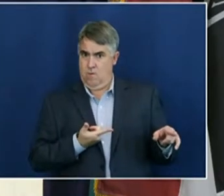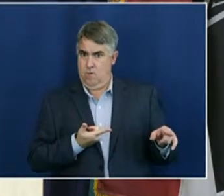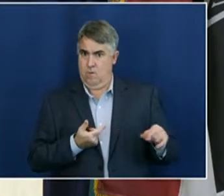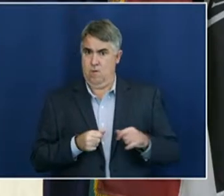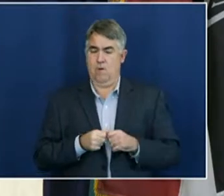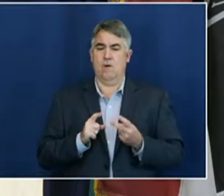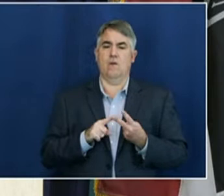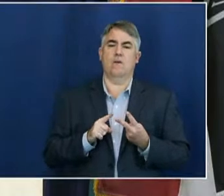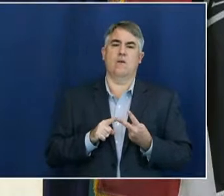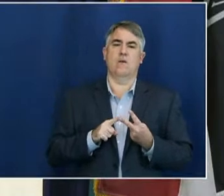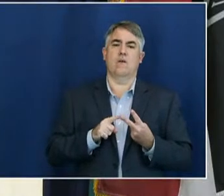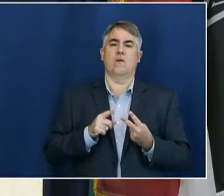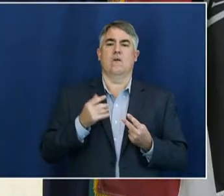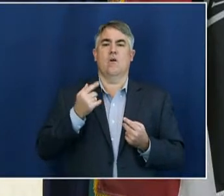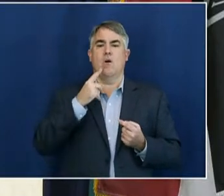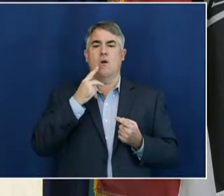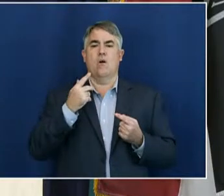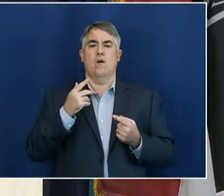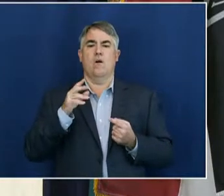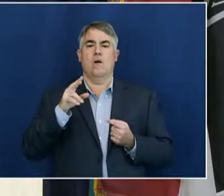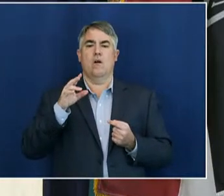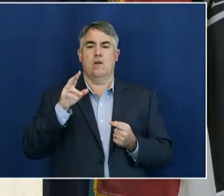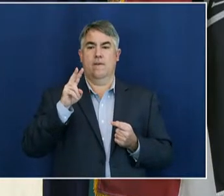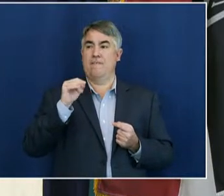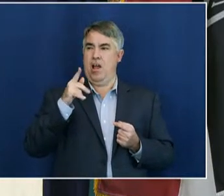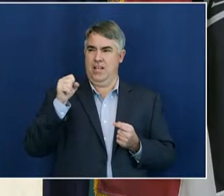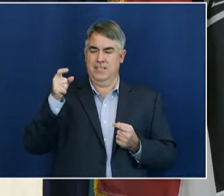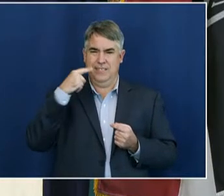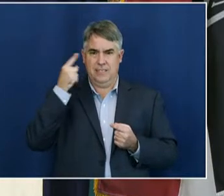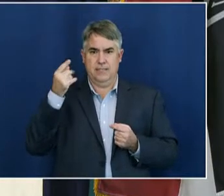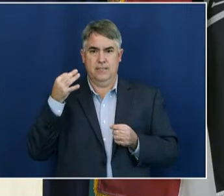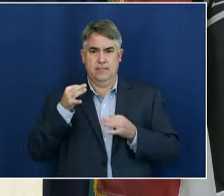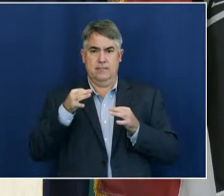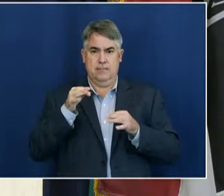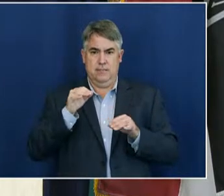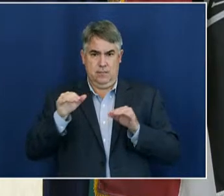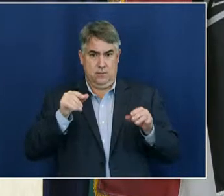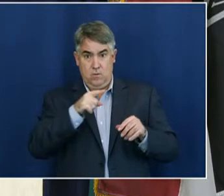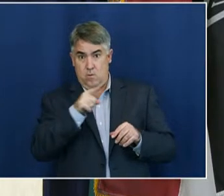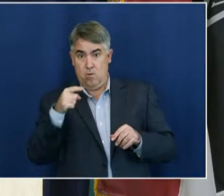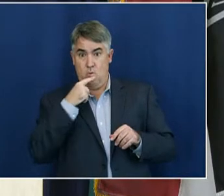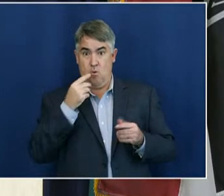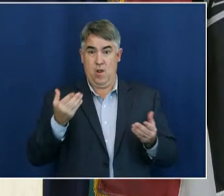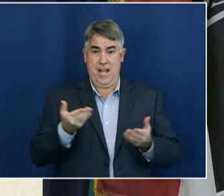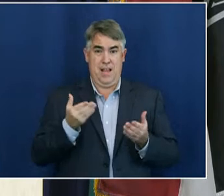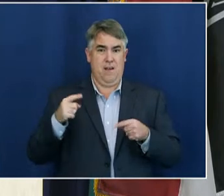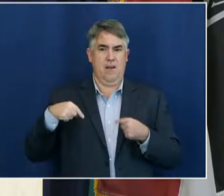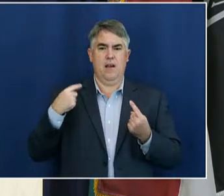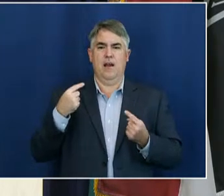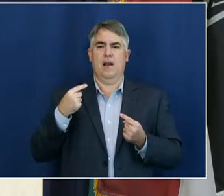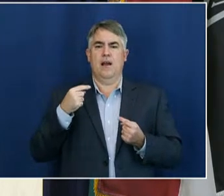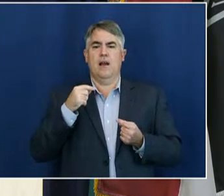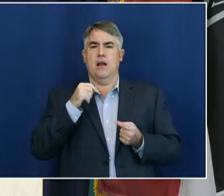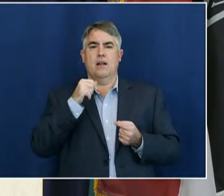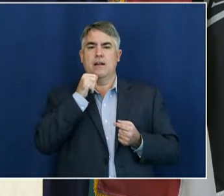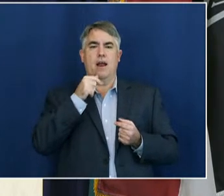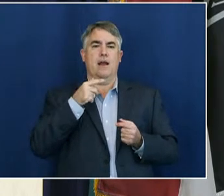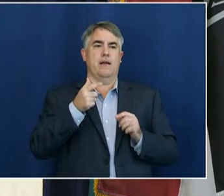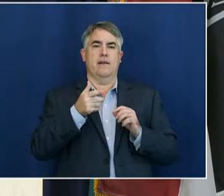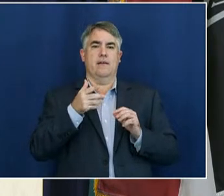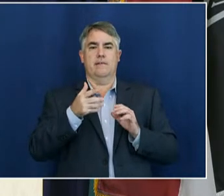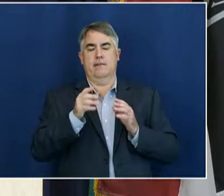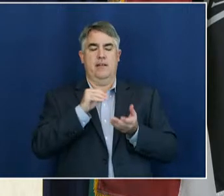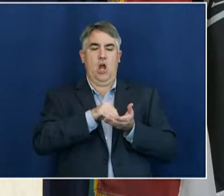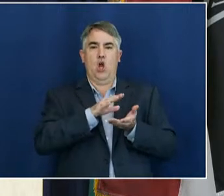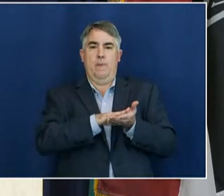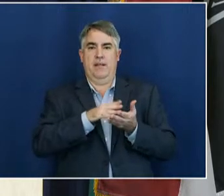who are undocumented and live in San Diego to feel confident that they can confidentially get the vaccine. So I'm wondering how the county is balancing